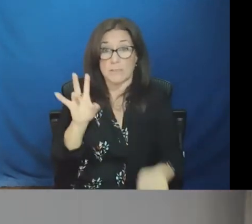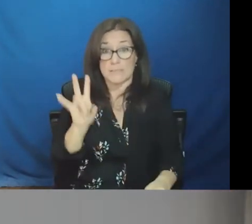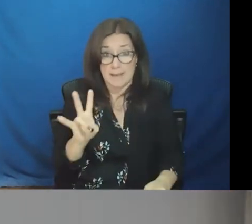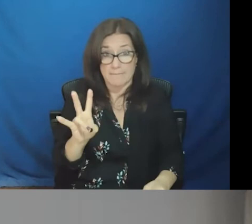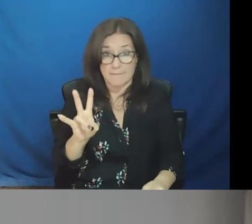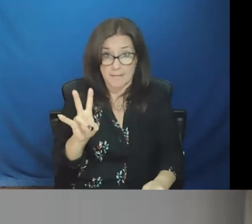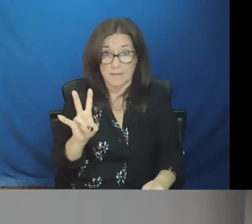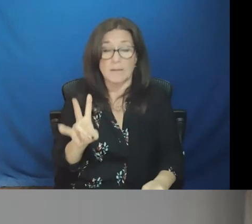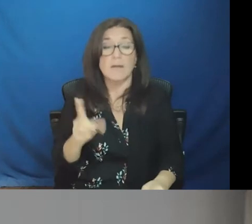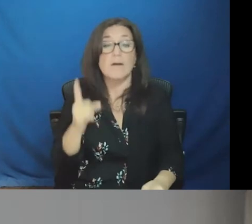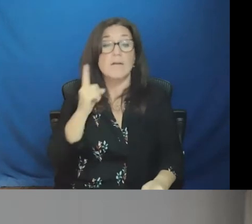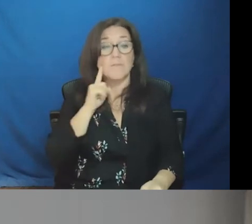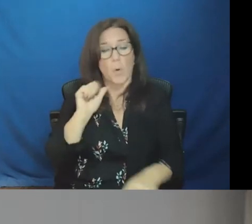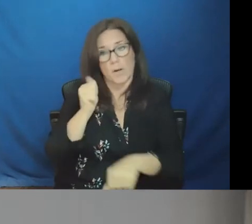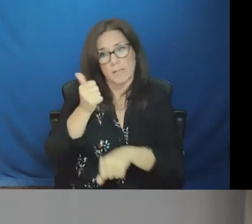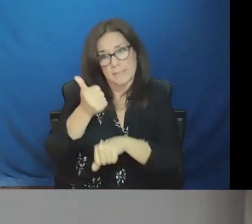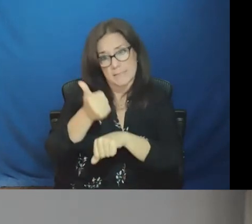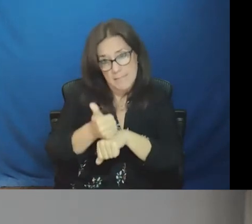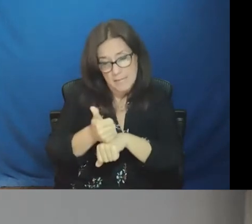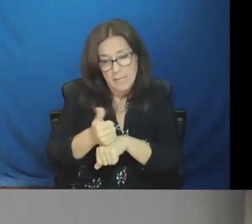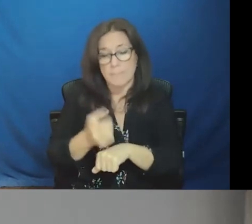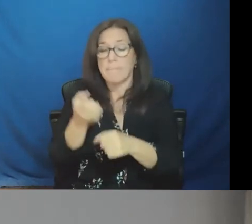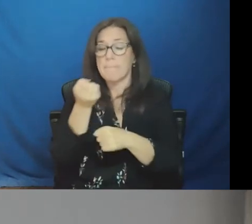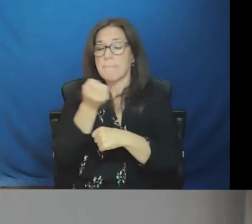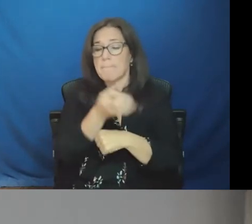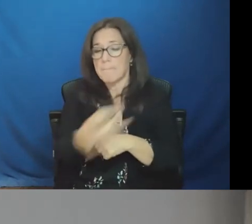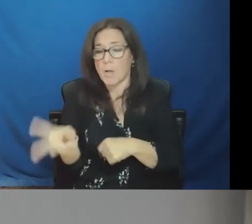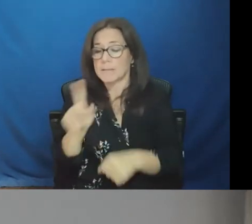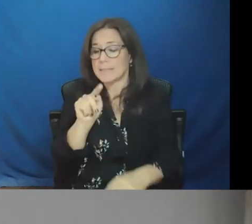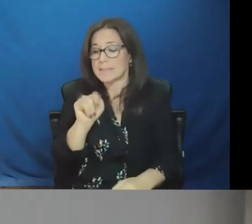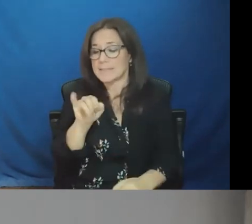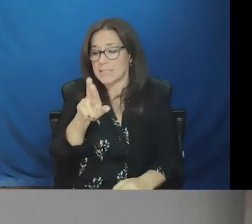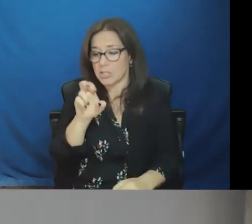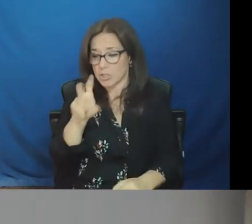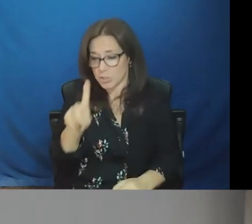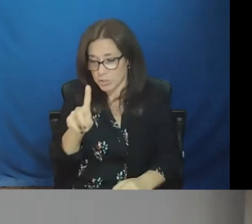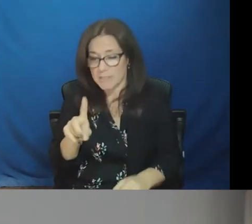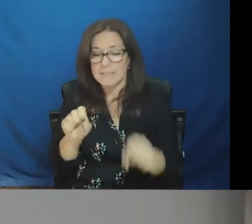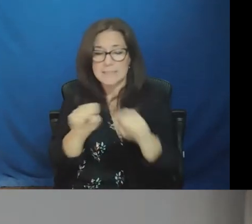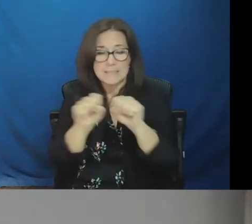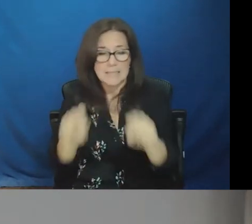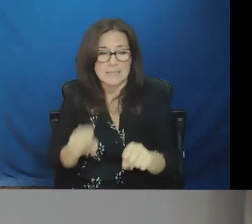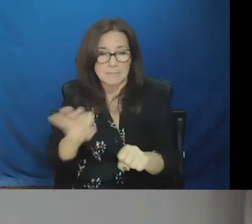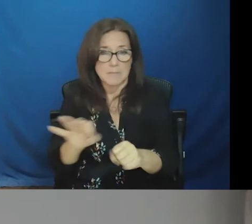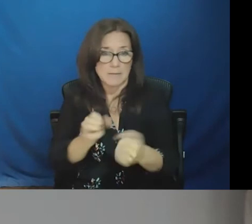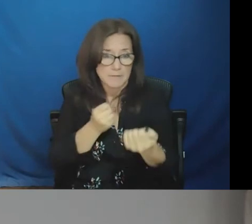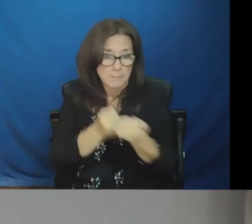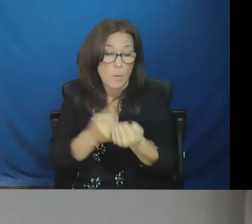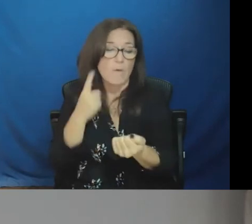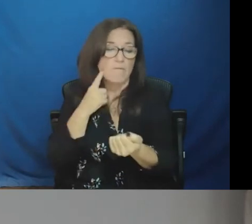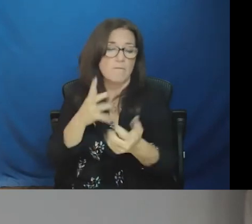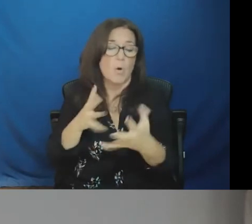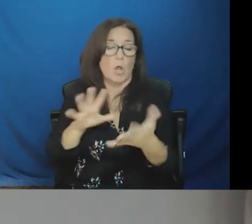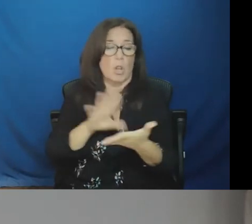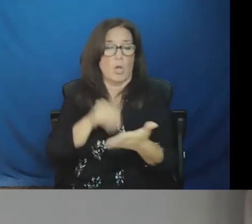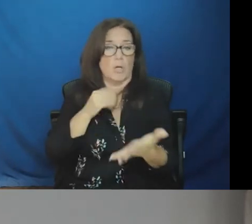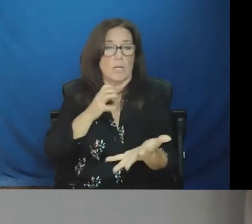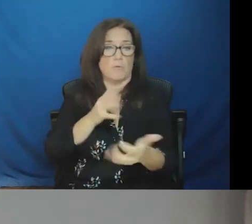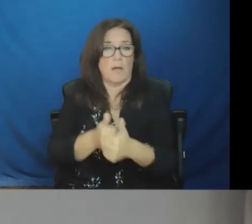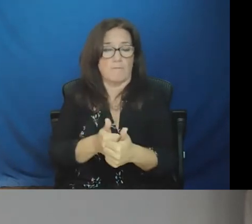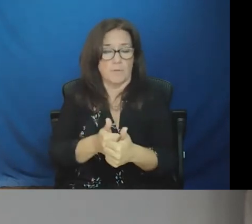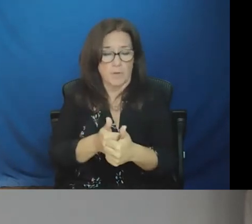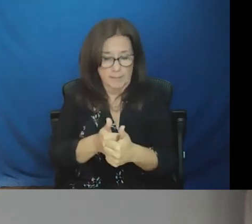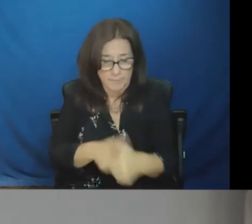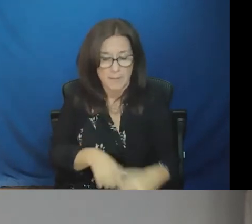of support, MTSS, to address learning recovery. Dr. Becchio. Thank you, board members.